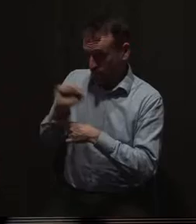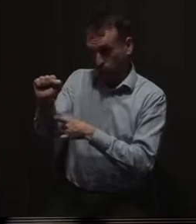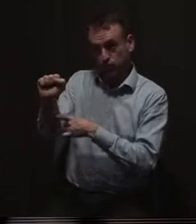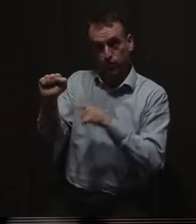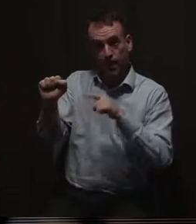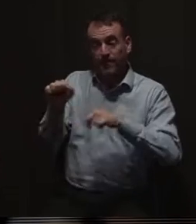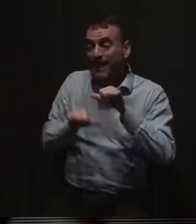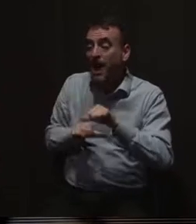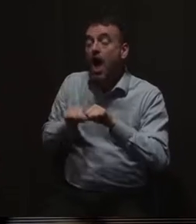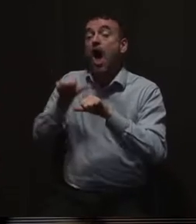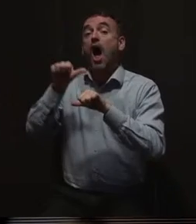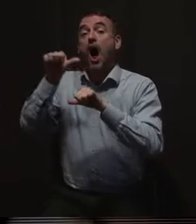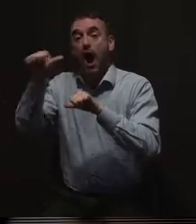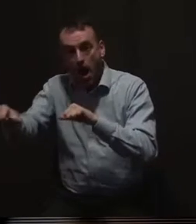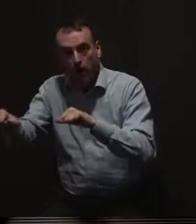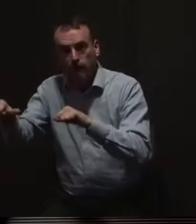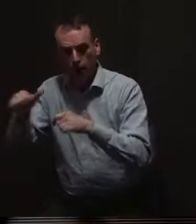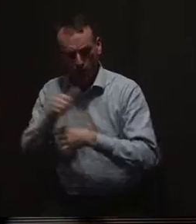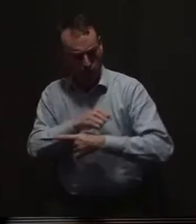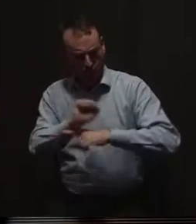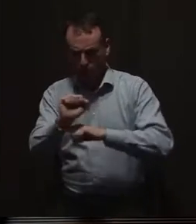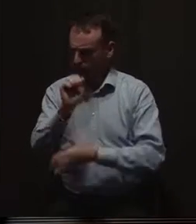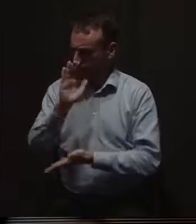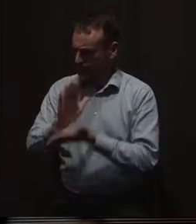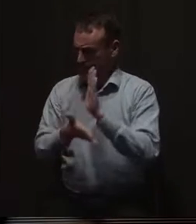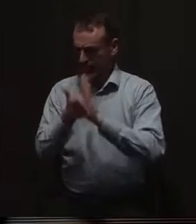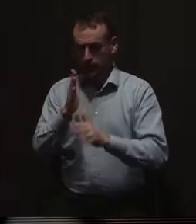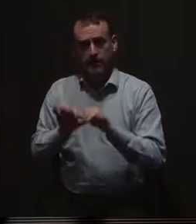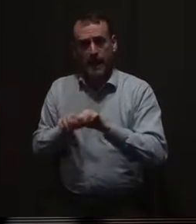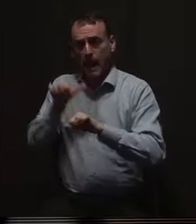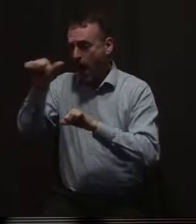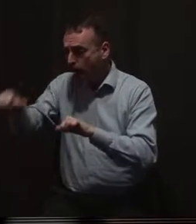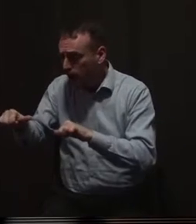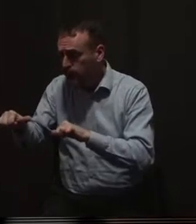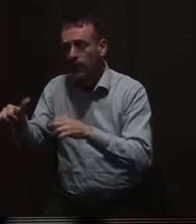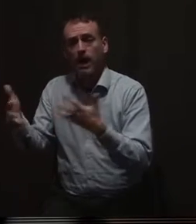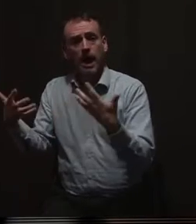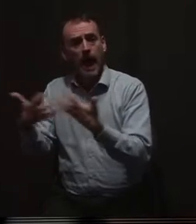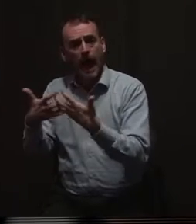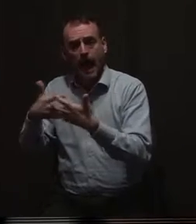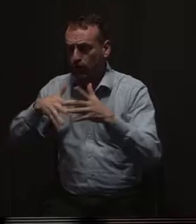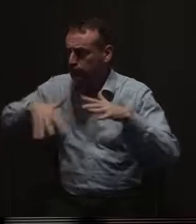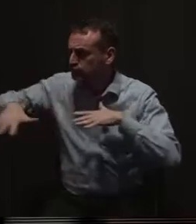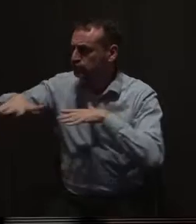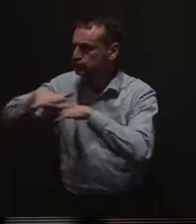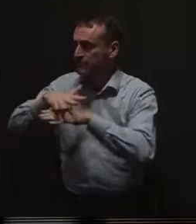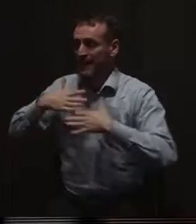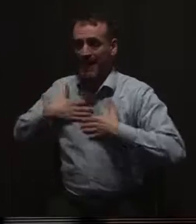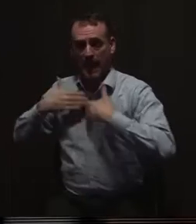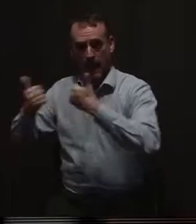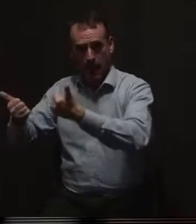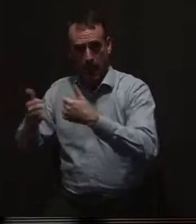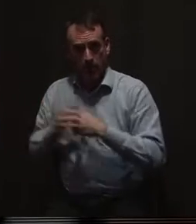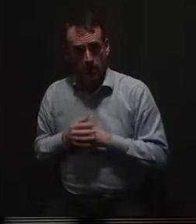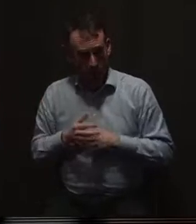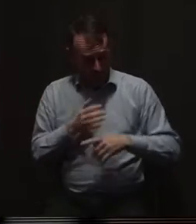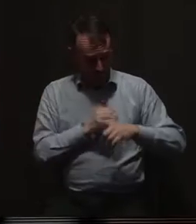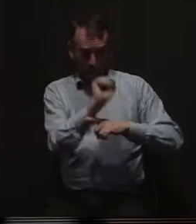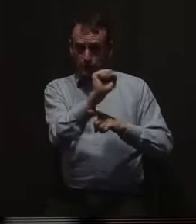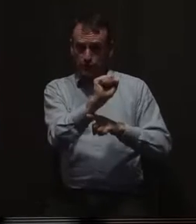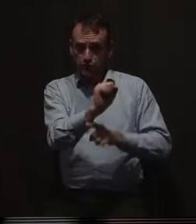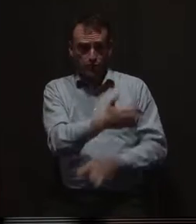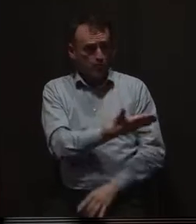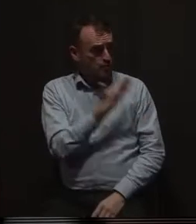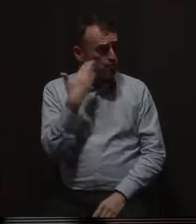reconciliation after a revolution? So, because a revolution without love just tends to become a feast of who can we